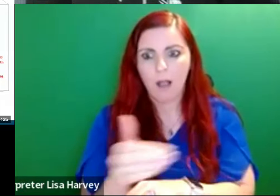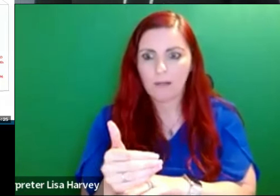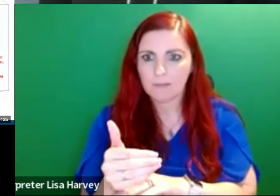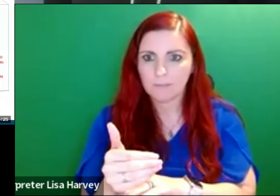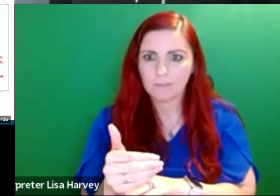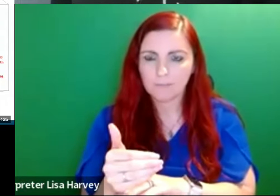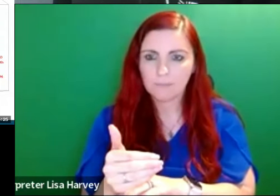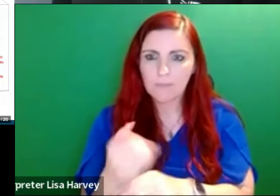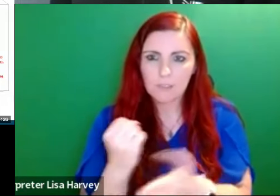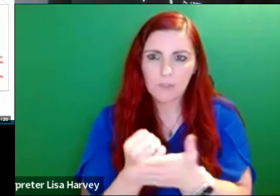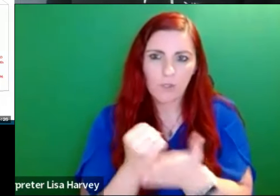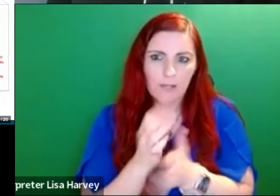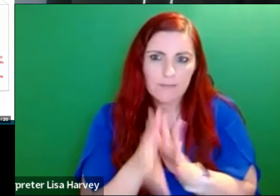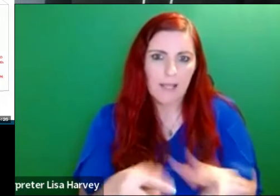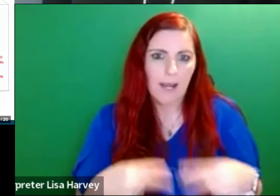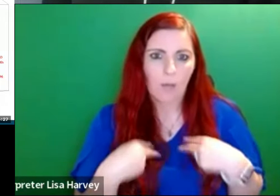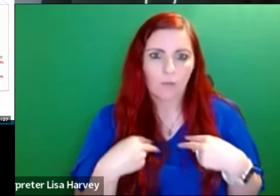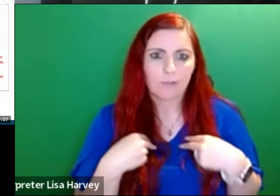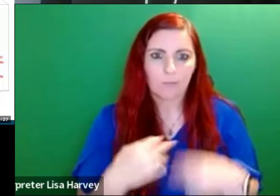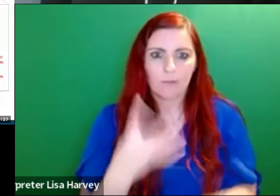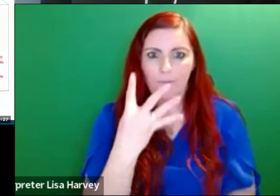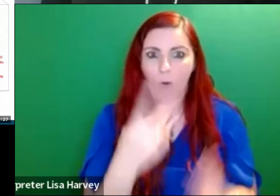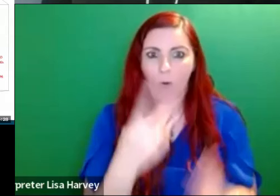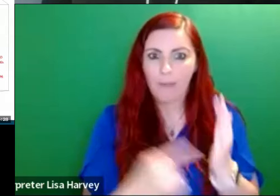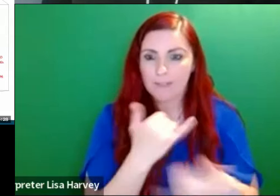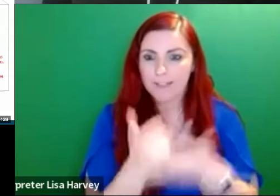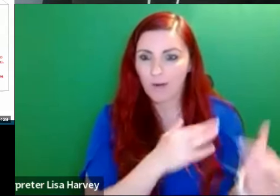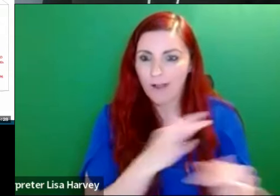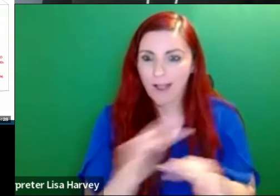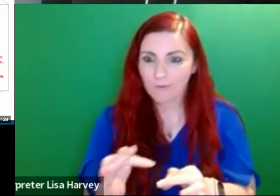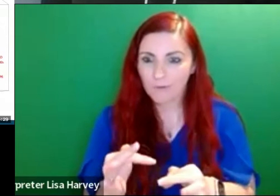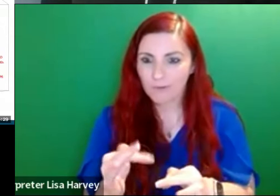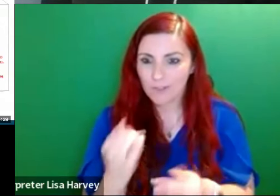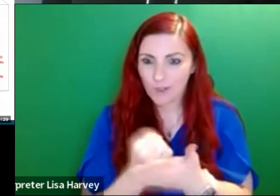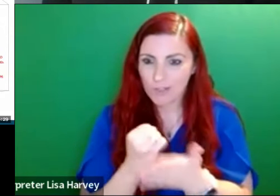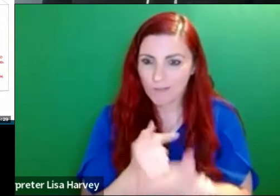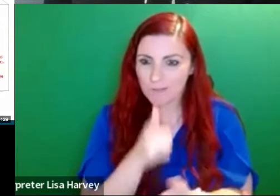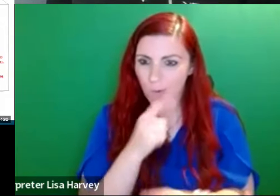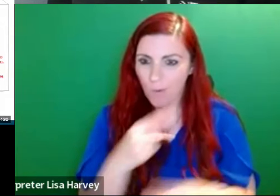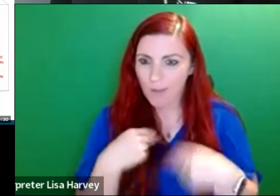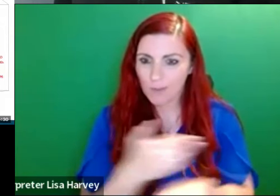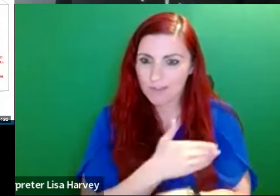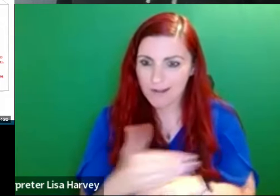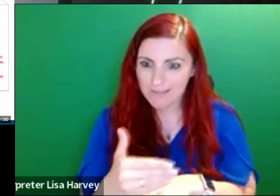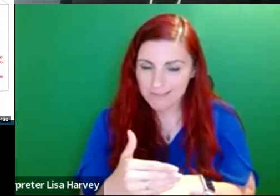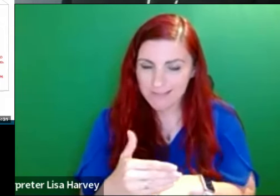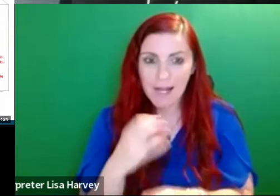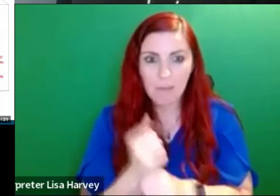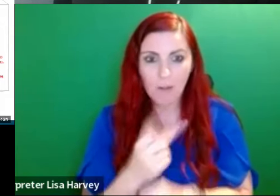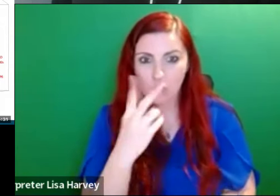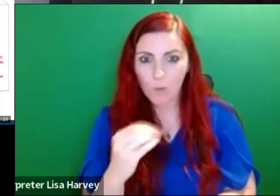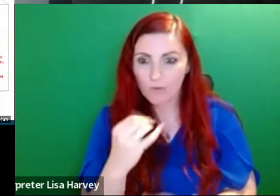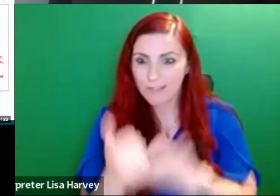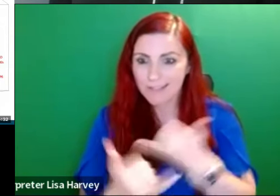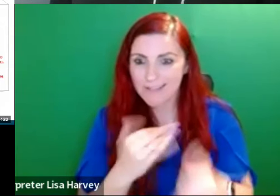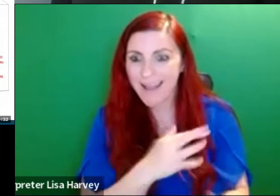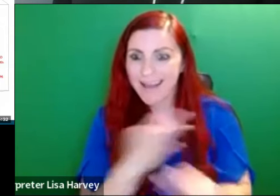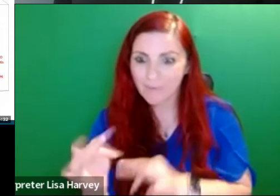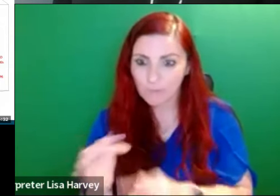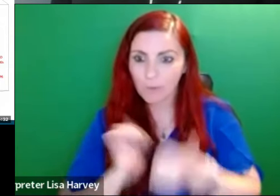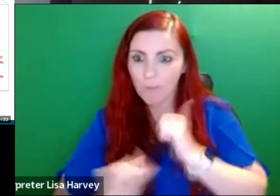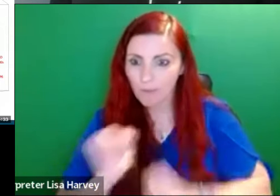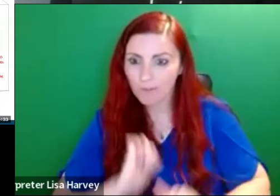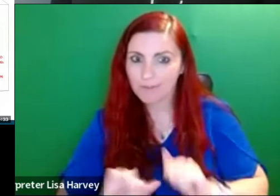study of sign language started about 4,000 years after the study of spoken language, and about 200 years after modern